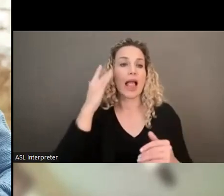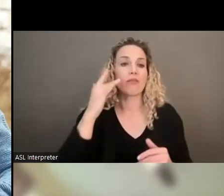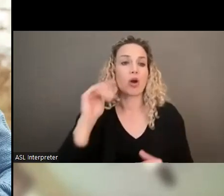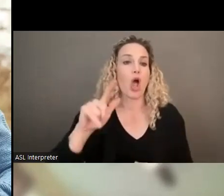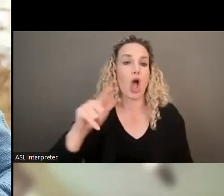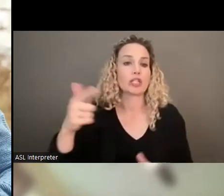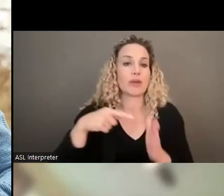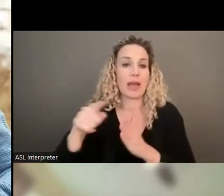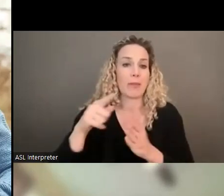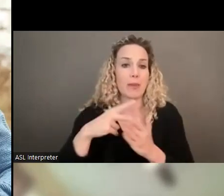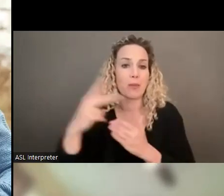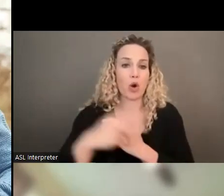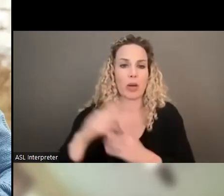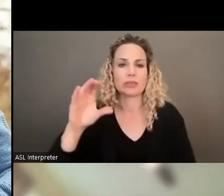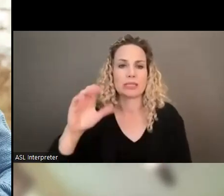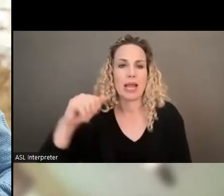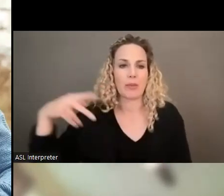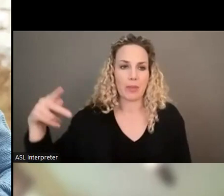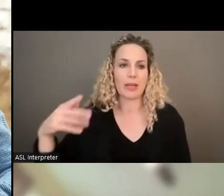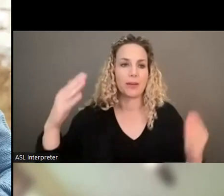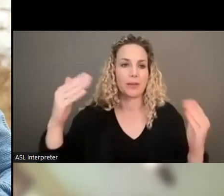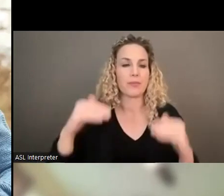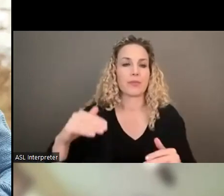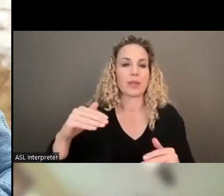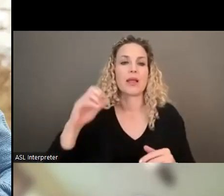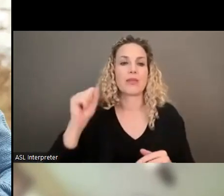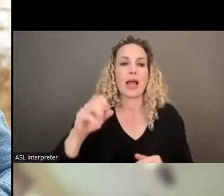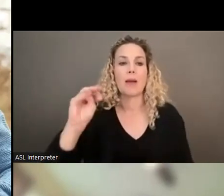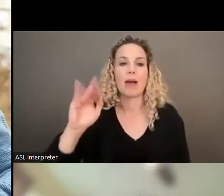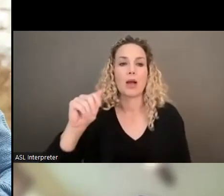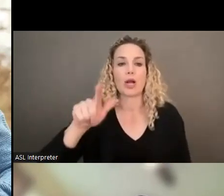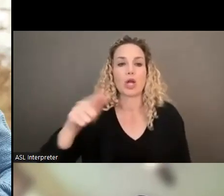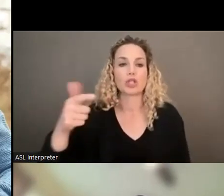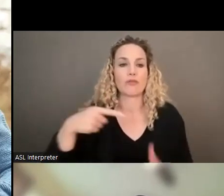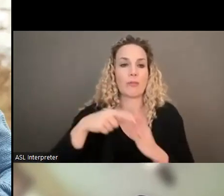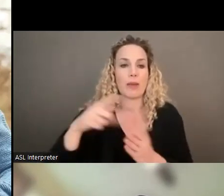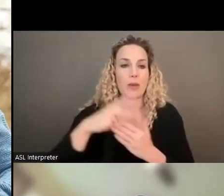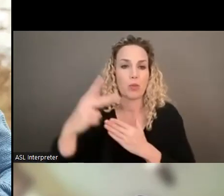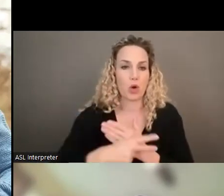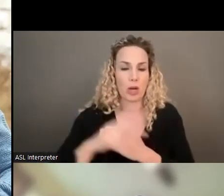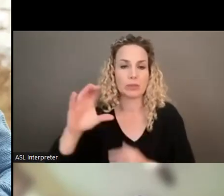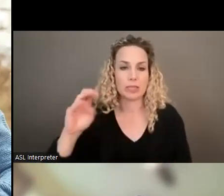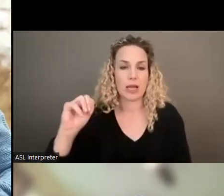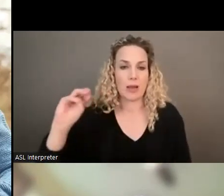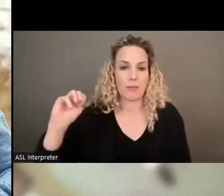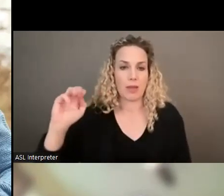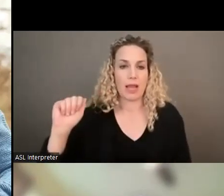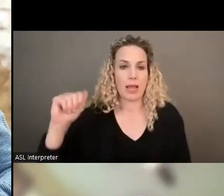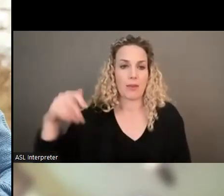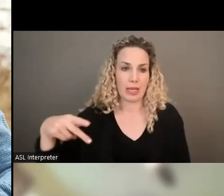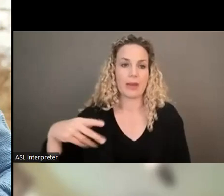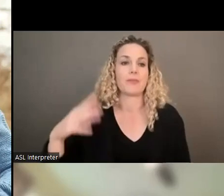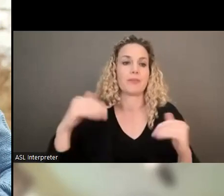Program, the Migrant Alternative Payment Program, the General Child Care and Development